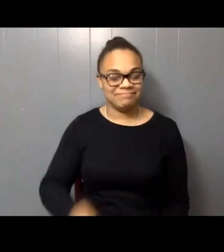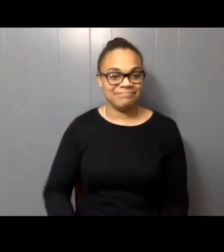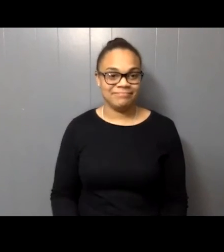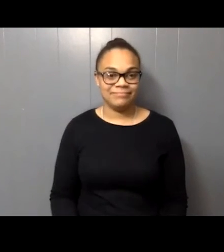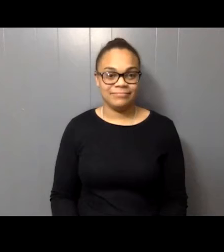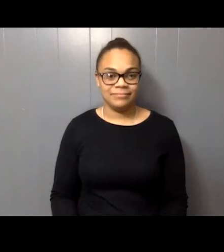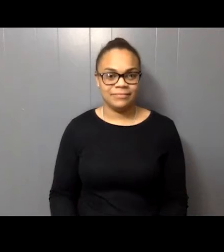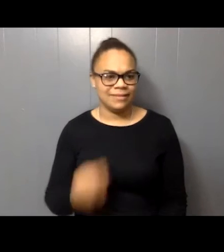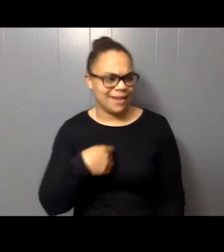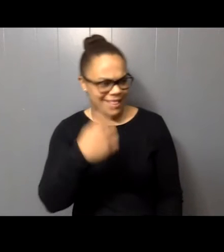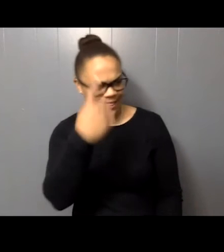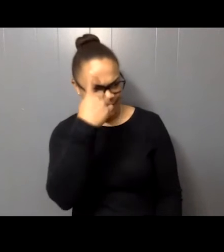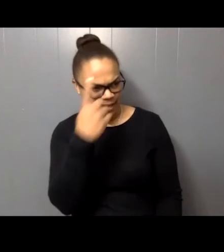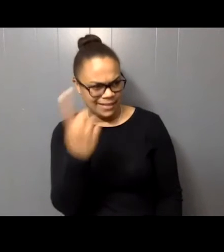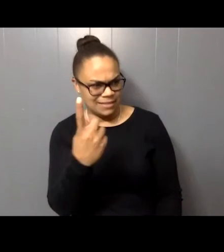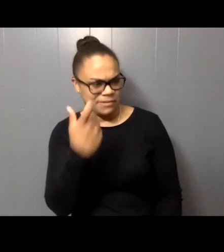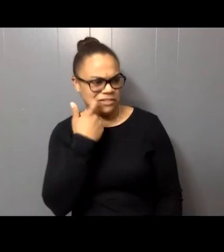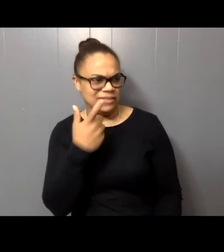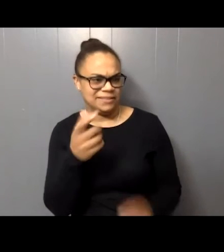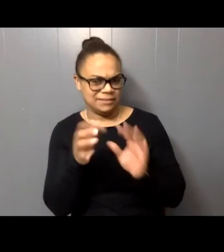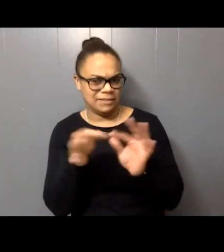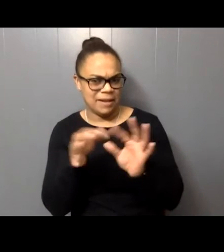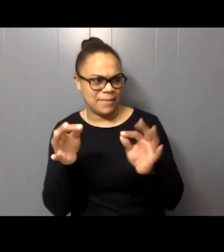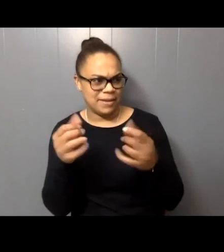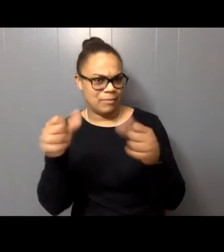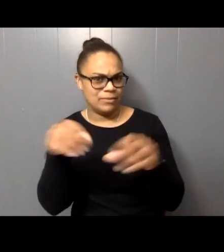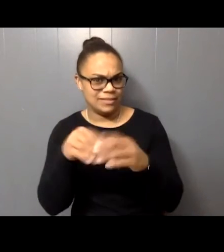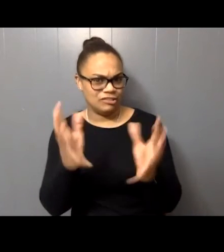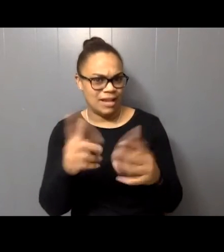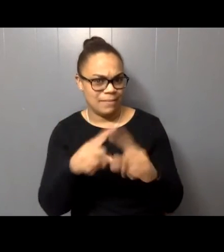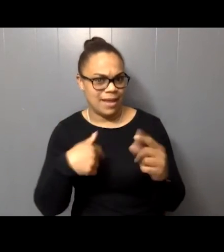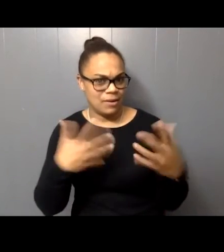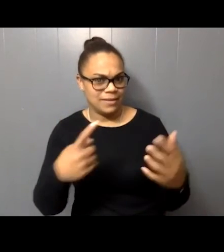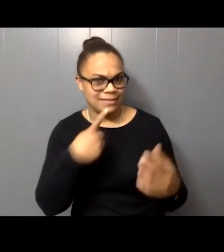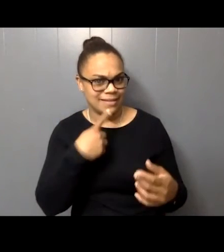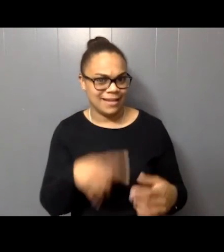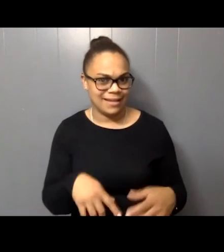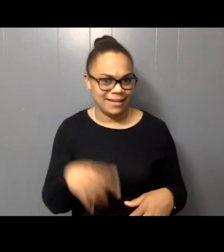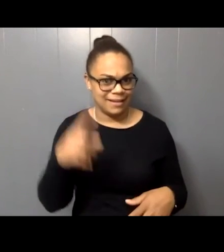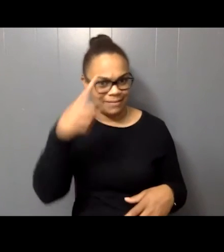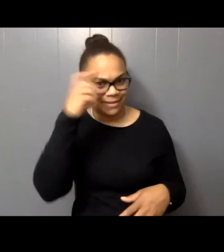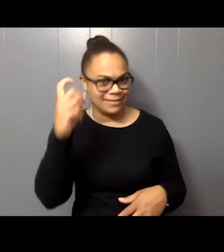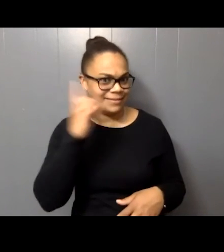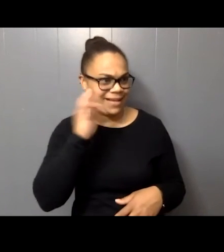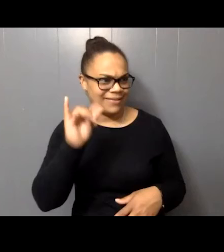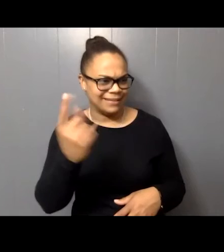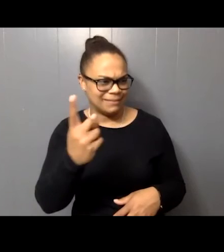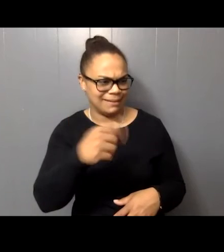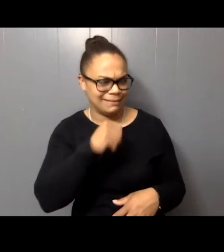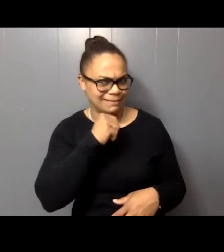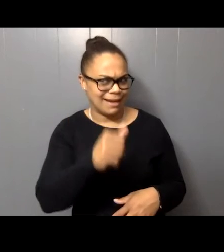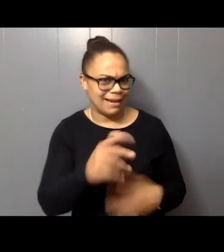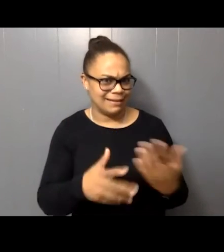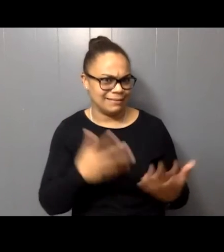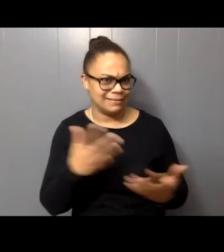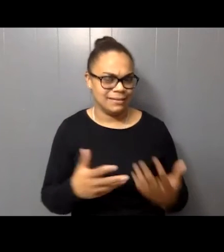I think someone said it in the chat, but I don't want to say it out loud. Kaylani. It's not.